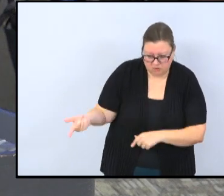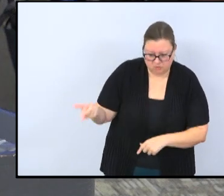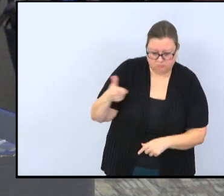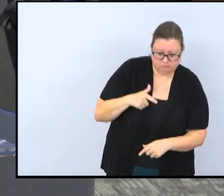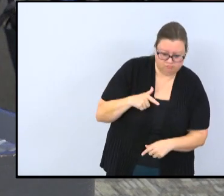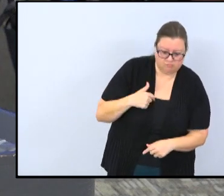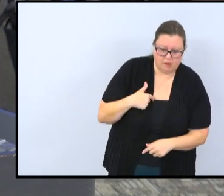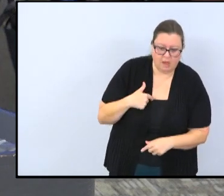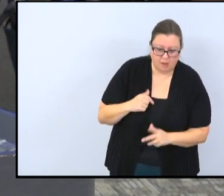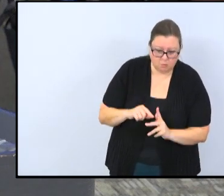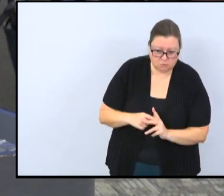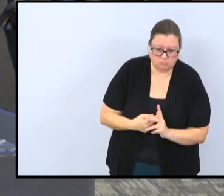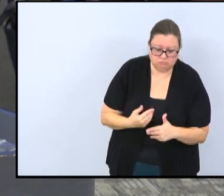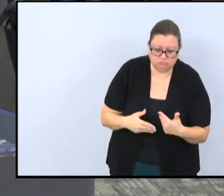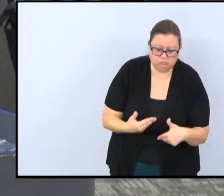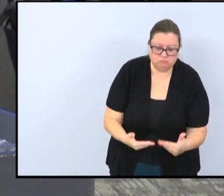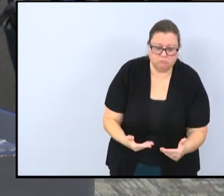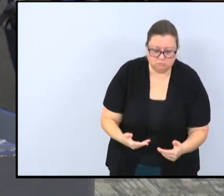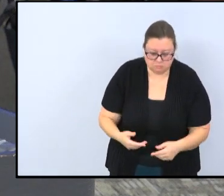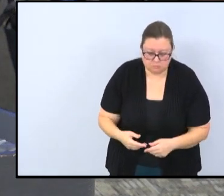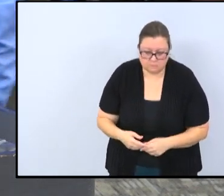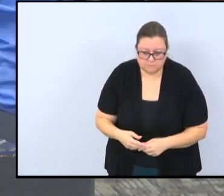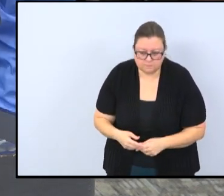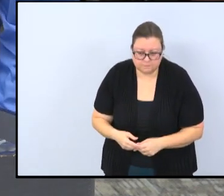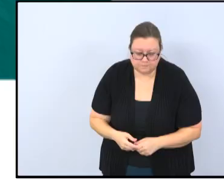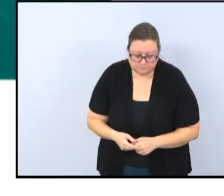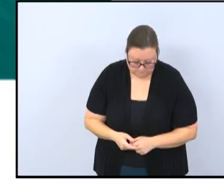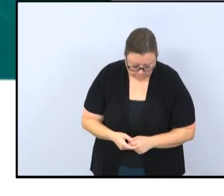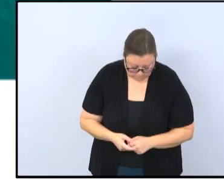in as we progress with the presentation.